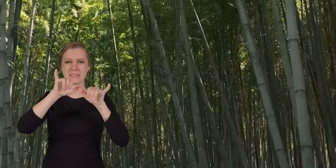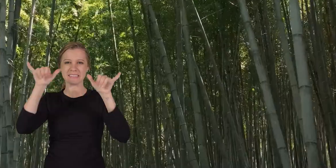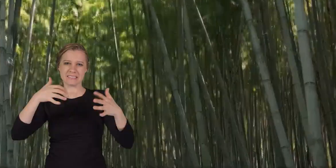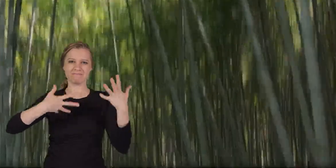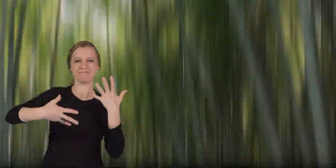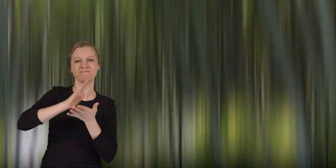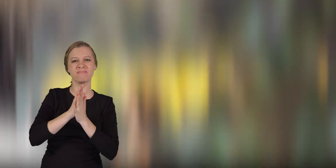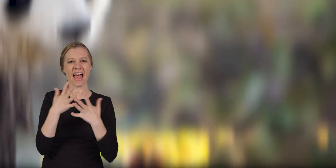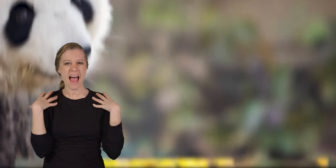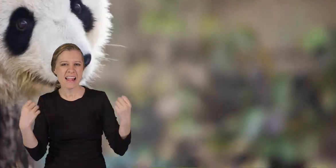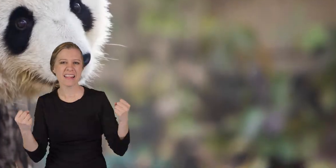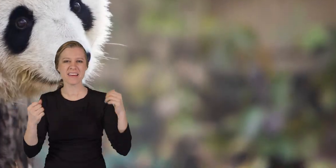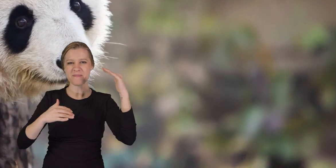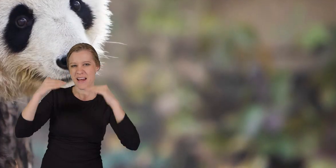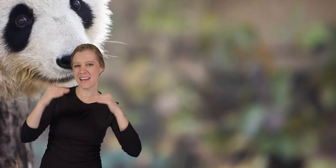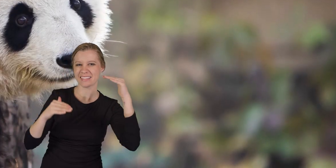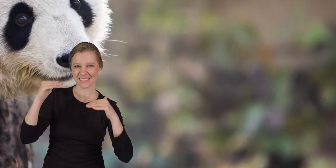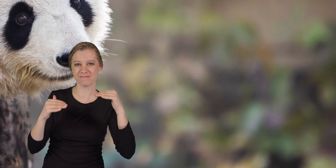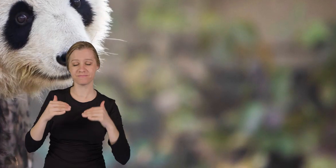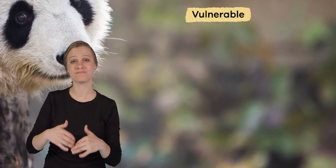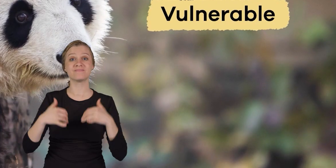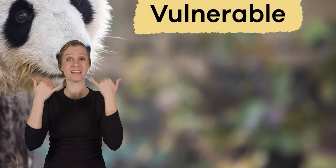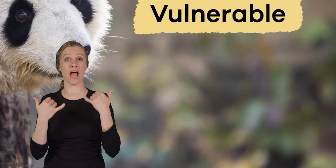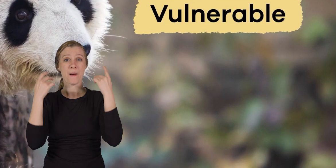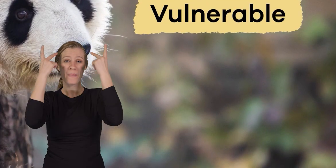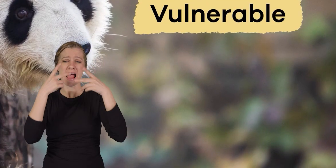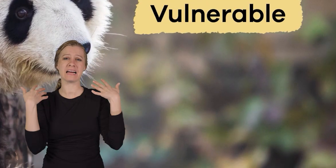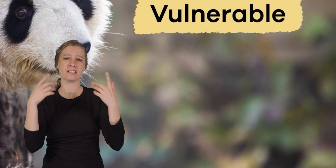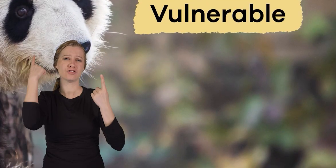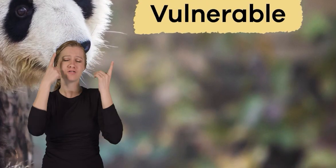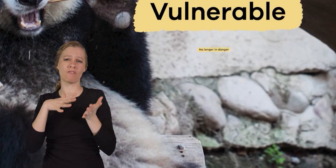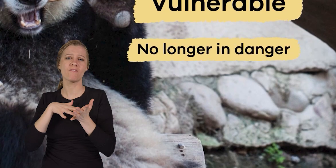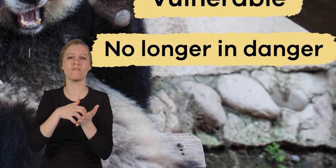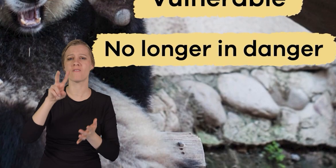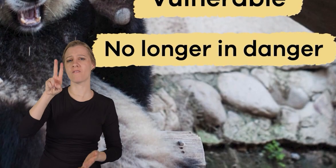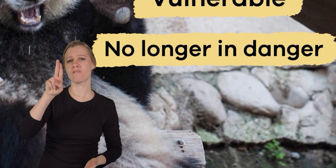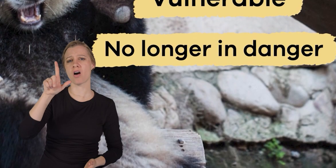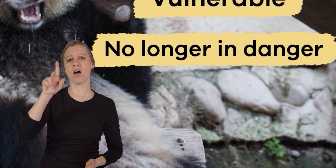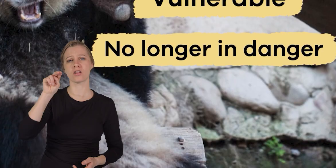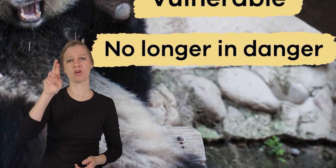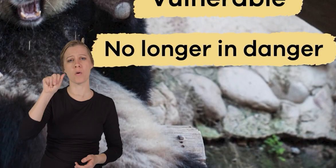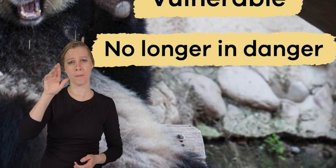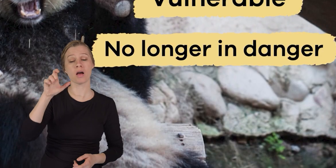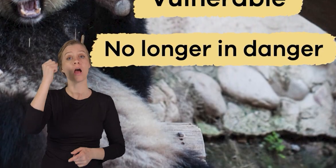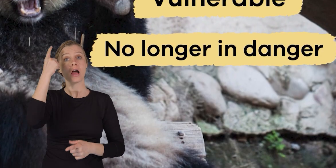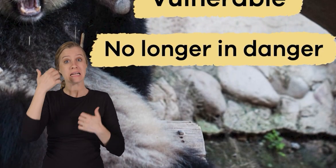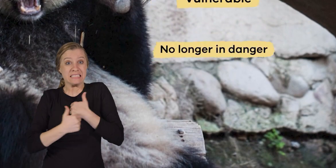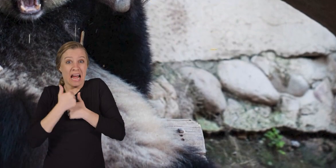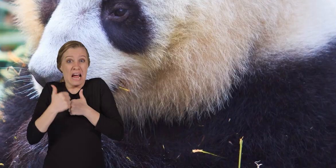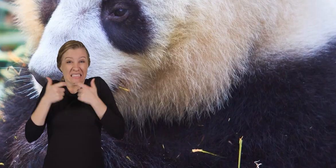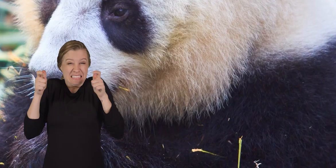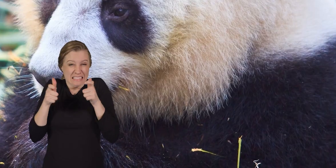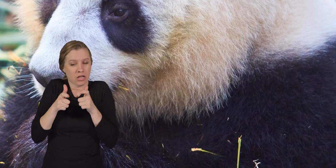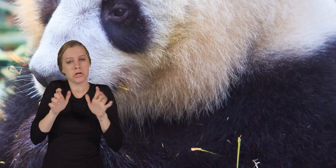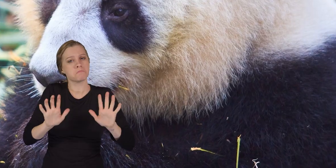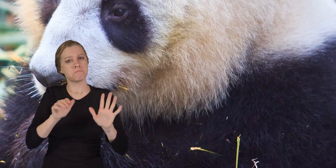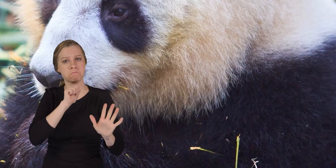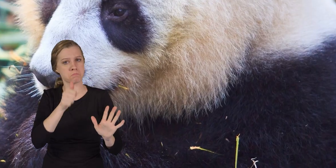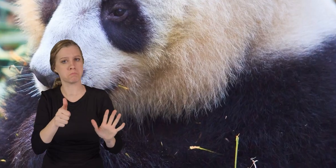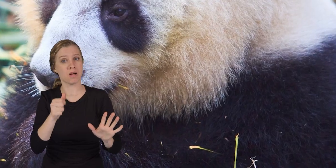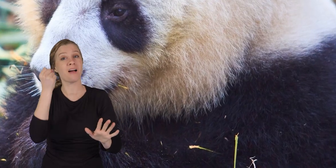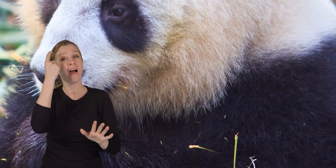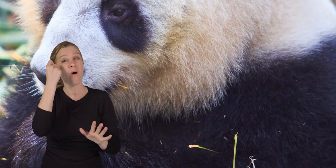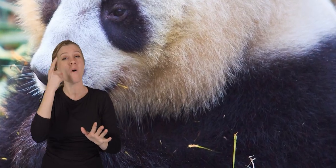ecosystem. Right now, pandas are considered vulnerable and are no longer endangered. However,